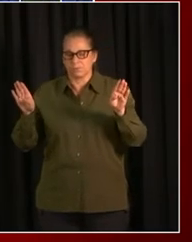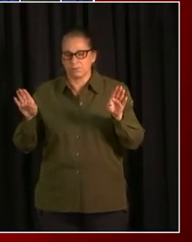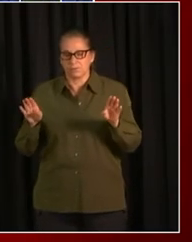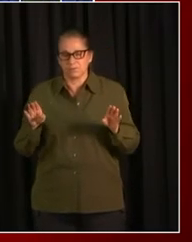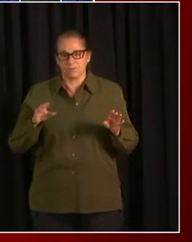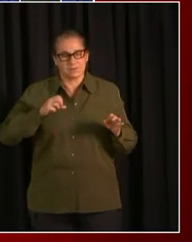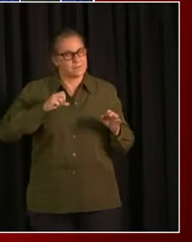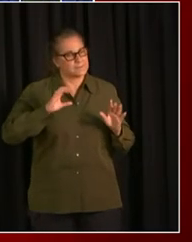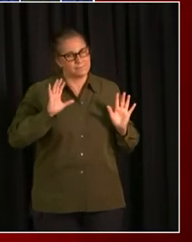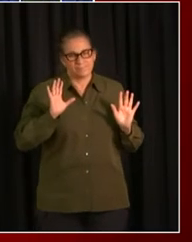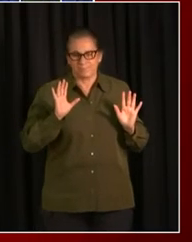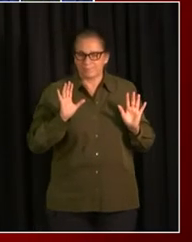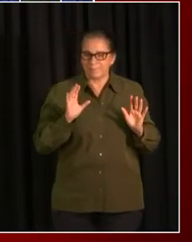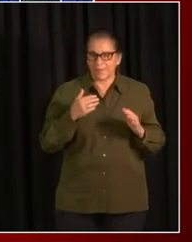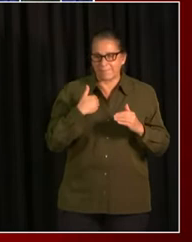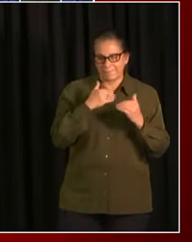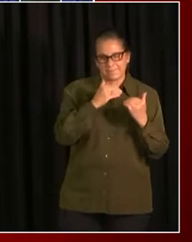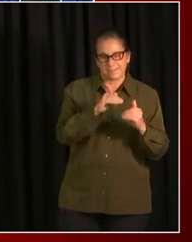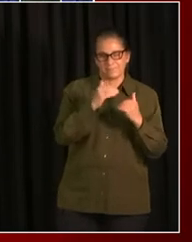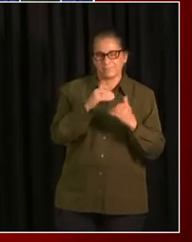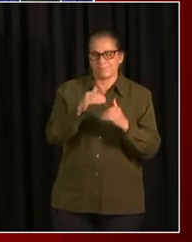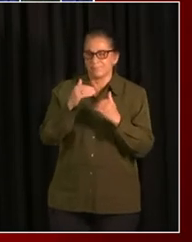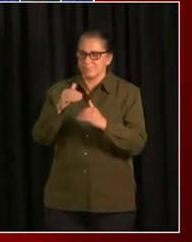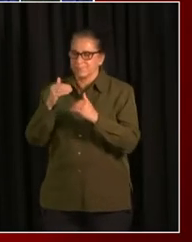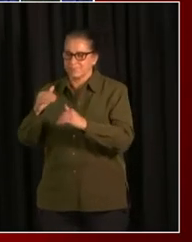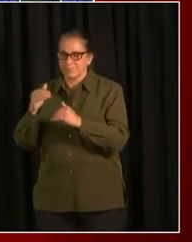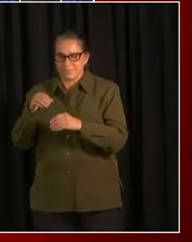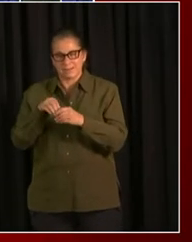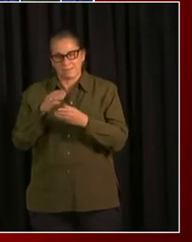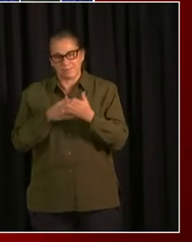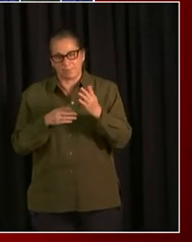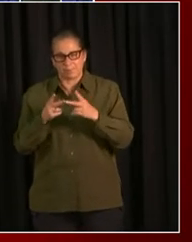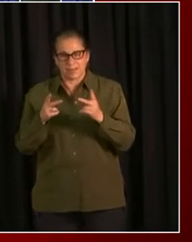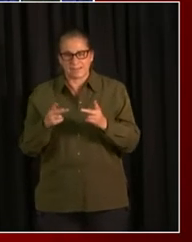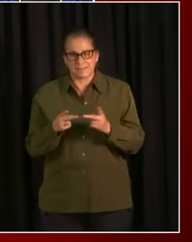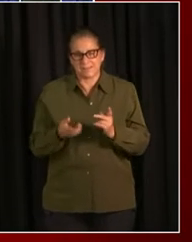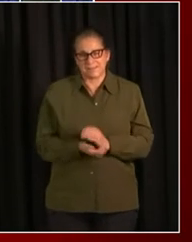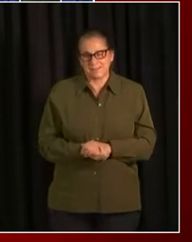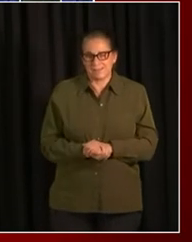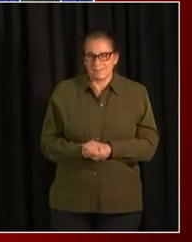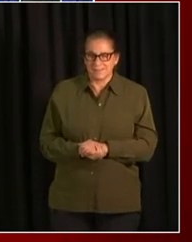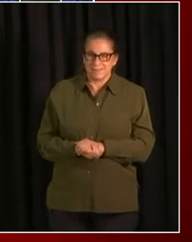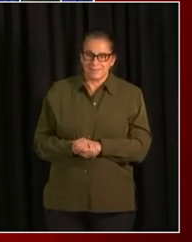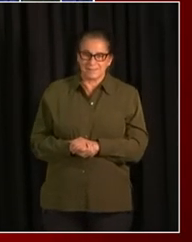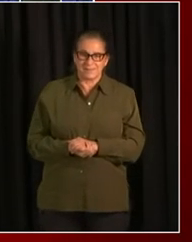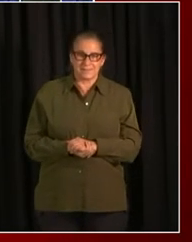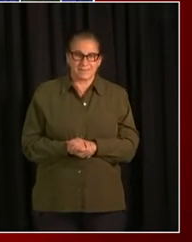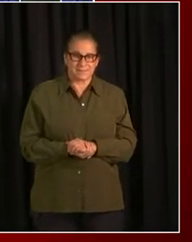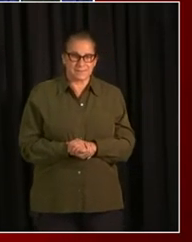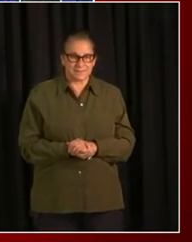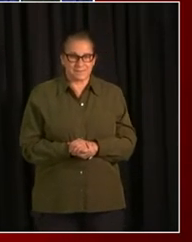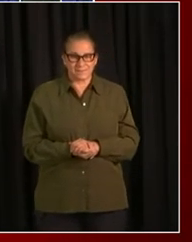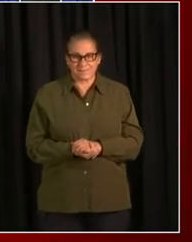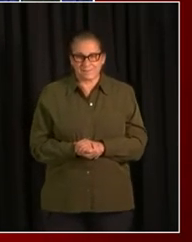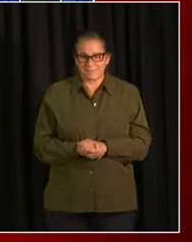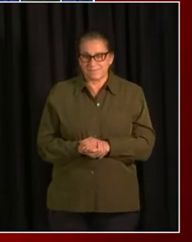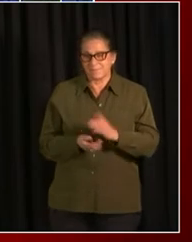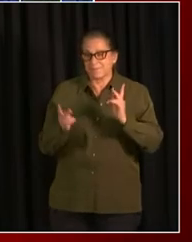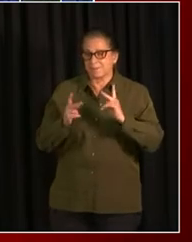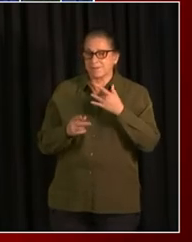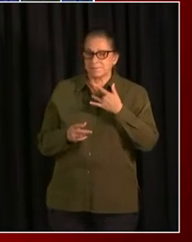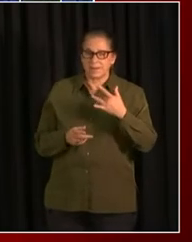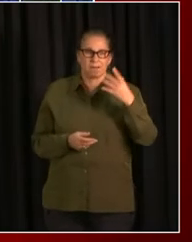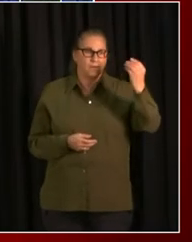needed so that people can exercise safely indoors and that classes can be safely had outdoors. And we